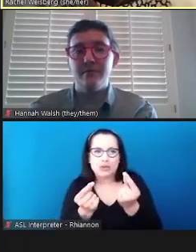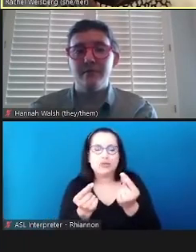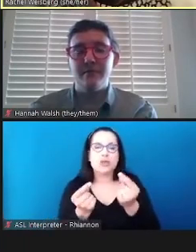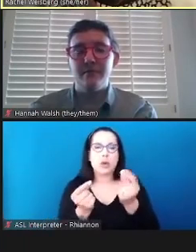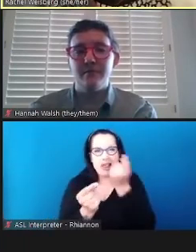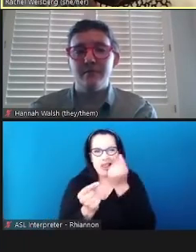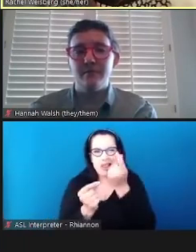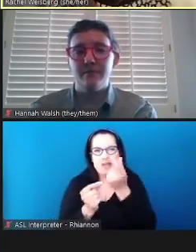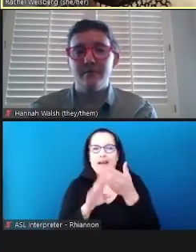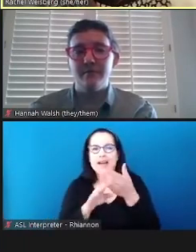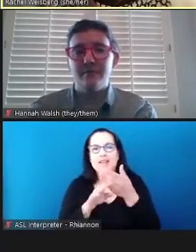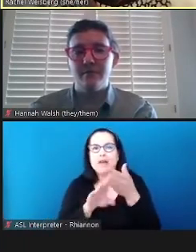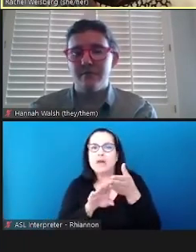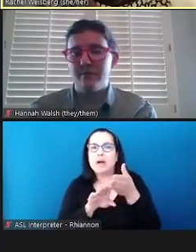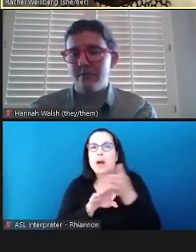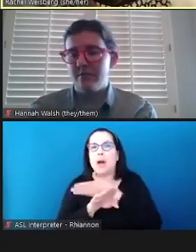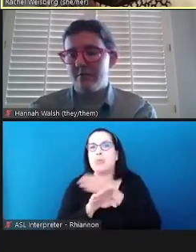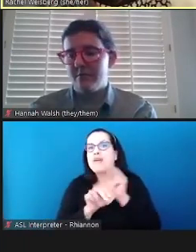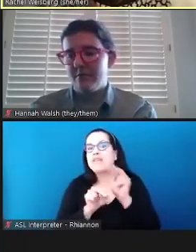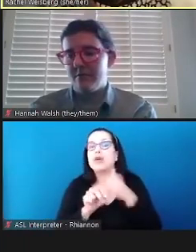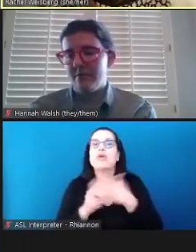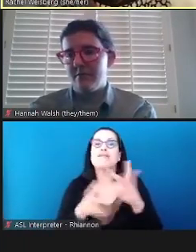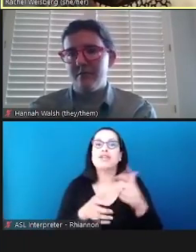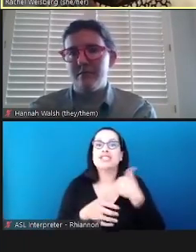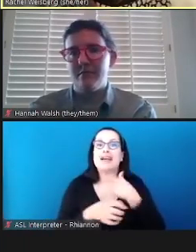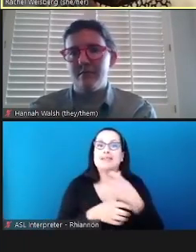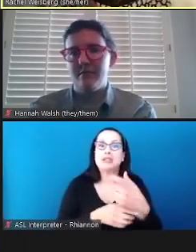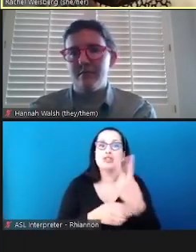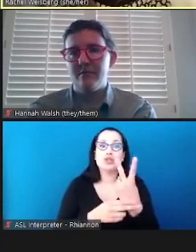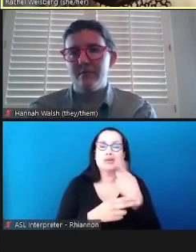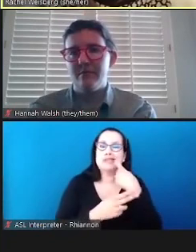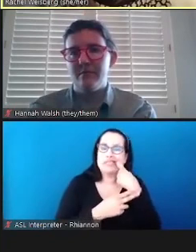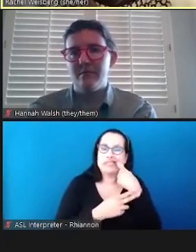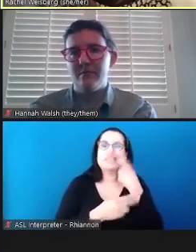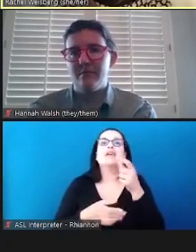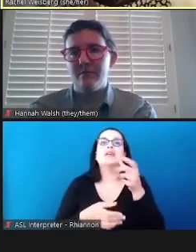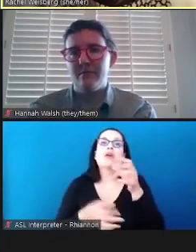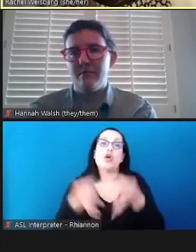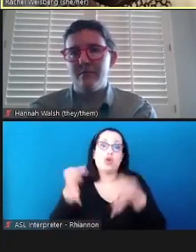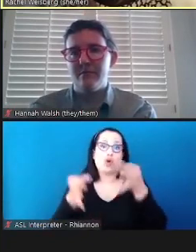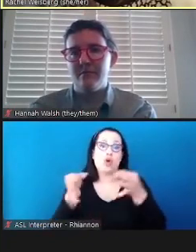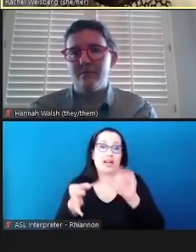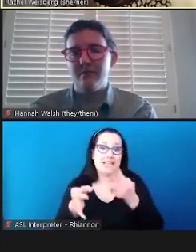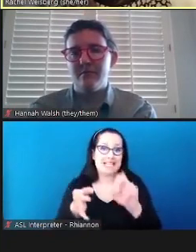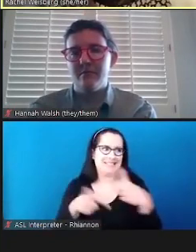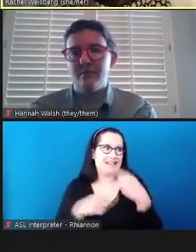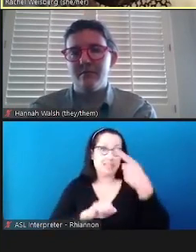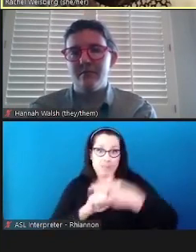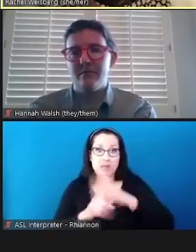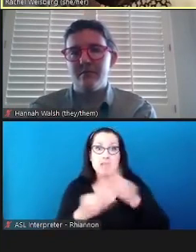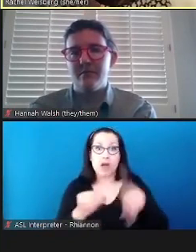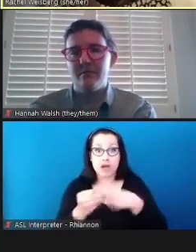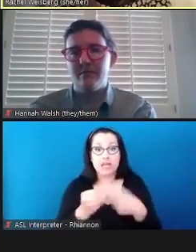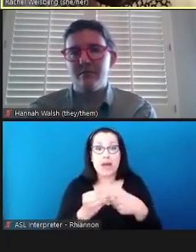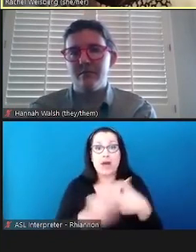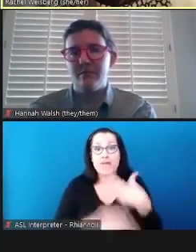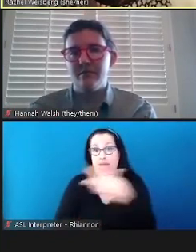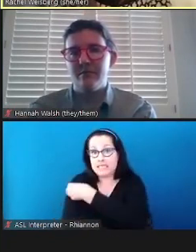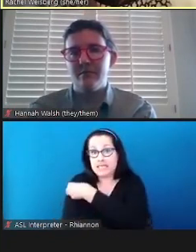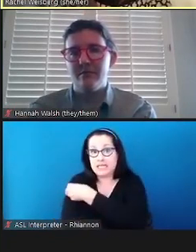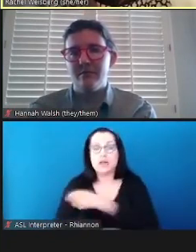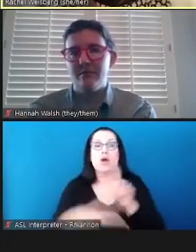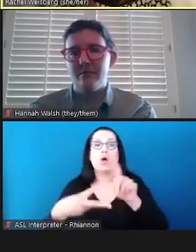have two recent court cases that have come out within the last month about the topic of COVID-19 vaccines, one about employment and one